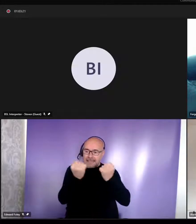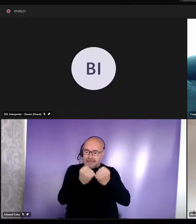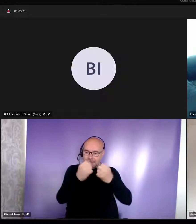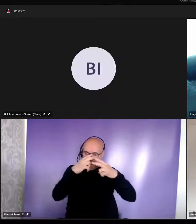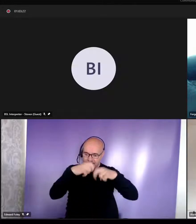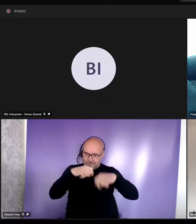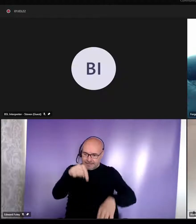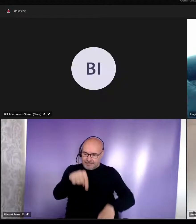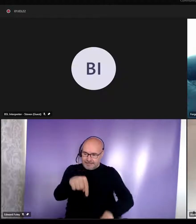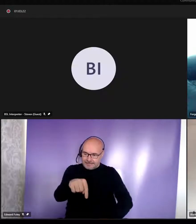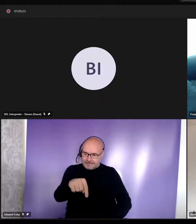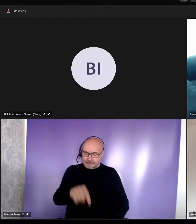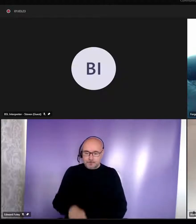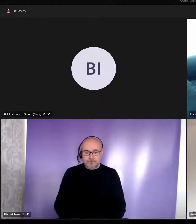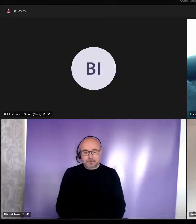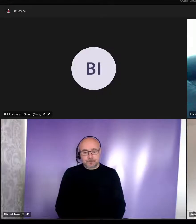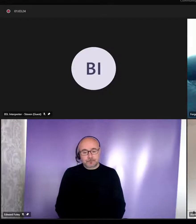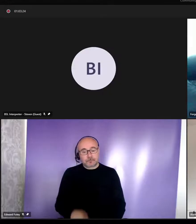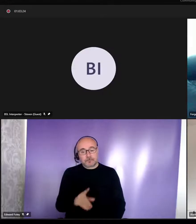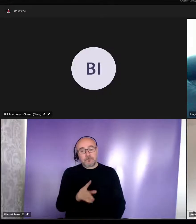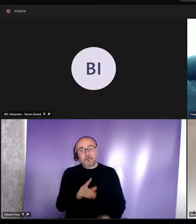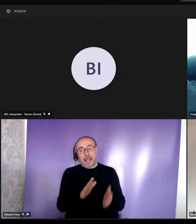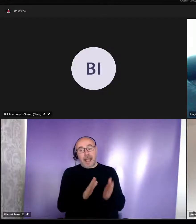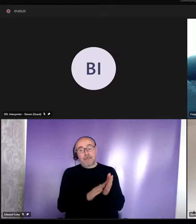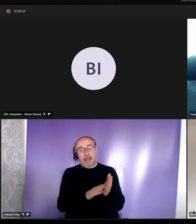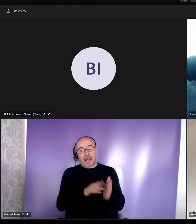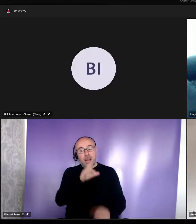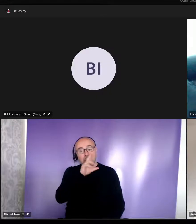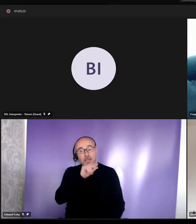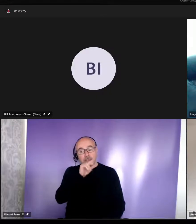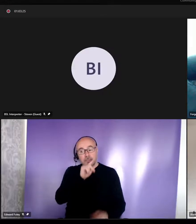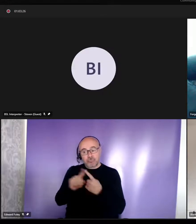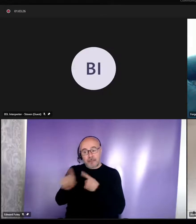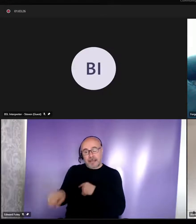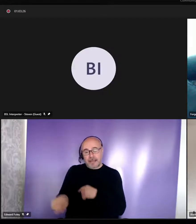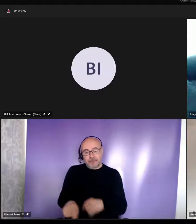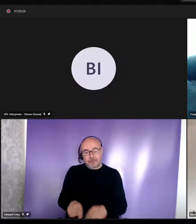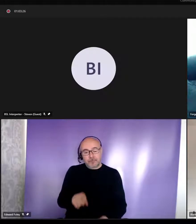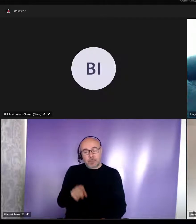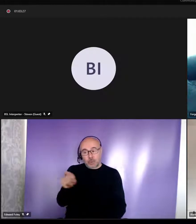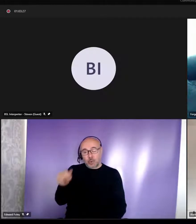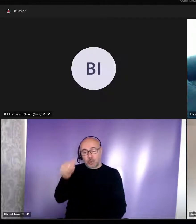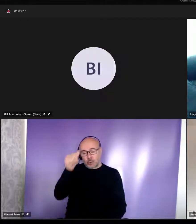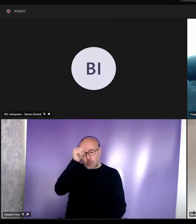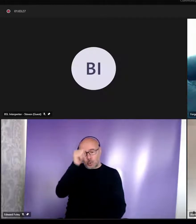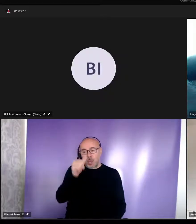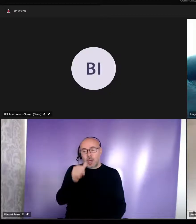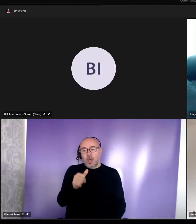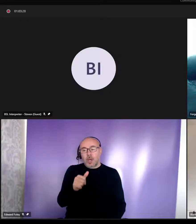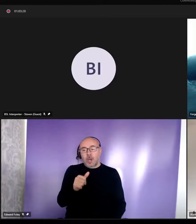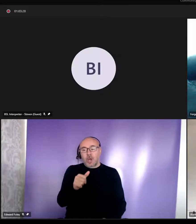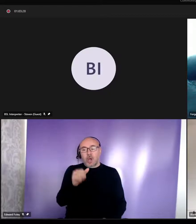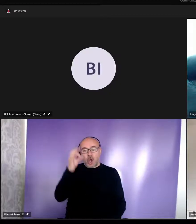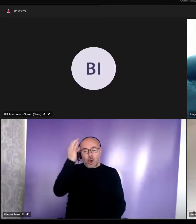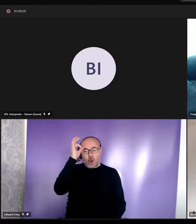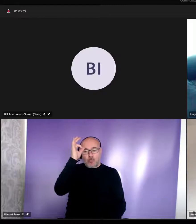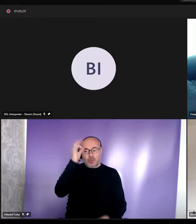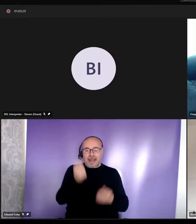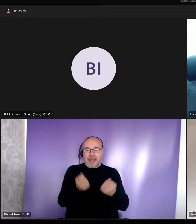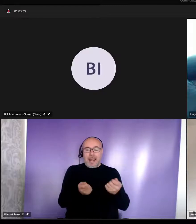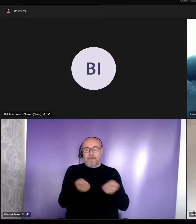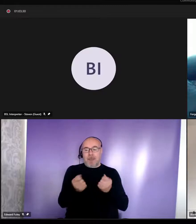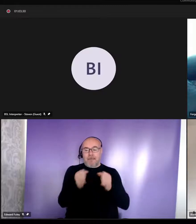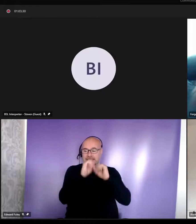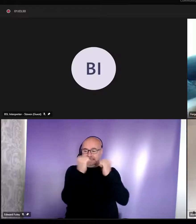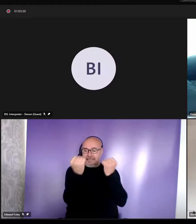Sorry, Chair, just to answer. As you know, the corporate management team meet every Thursday morning. I will